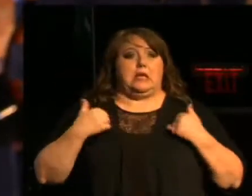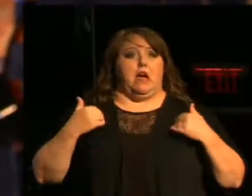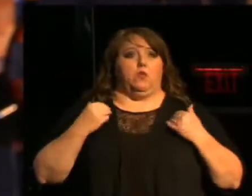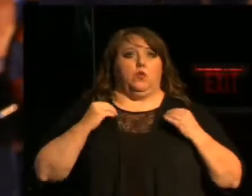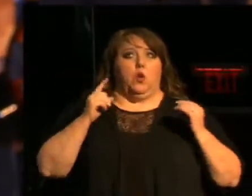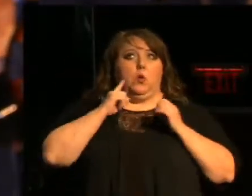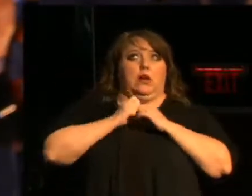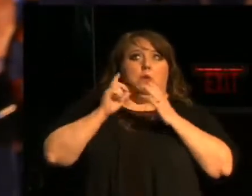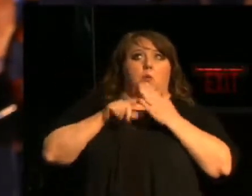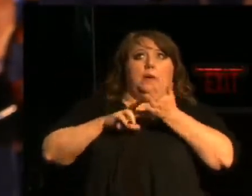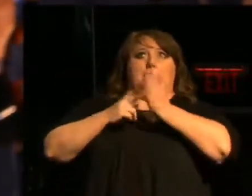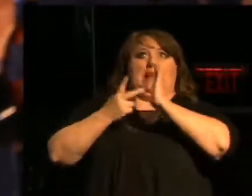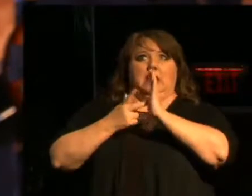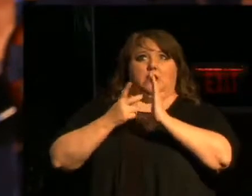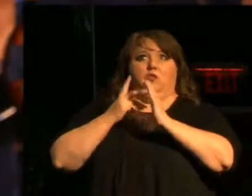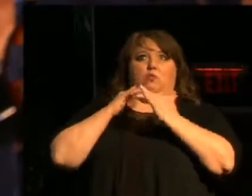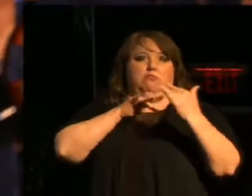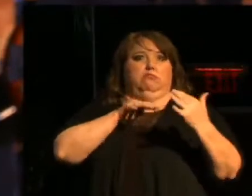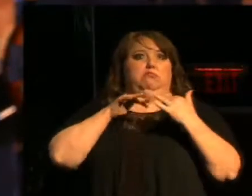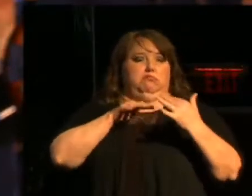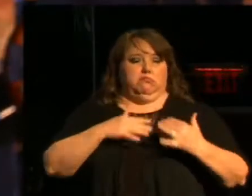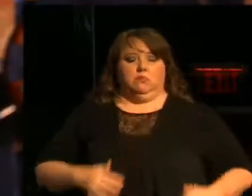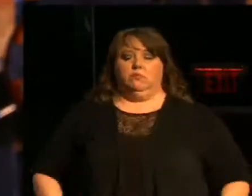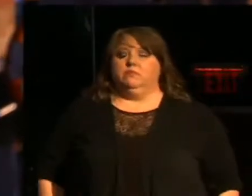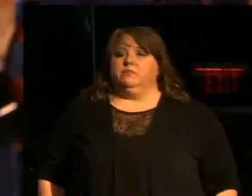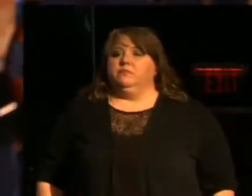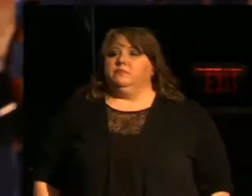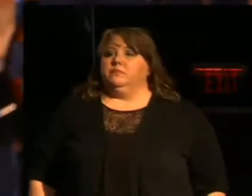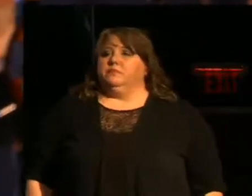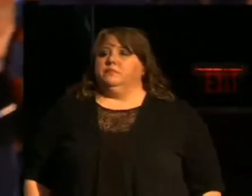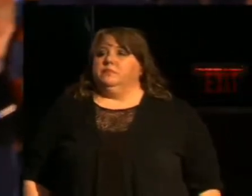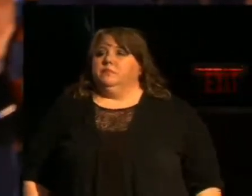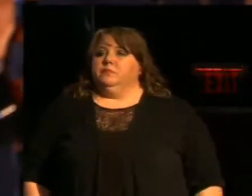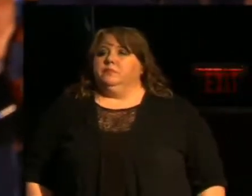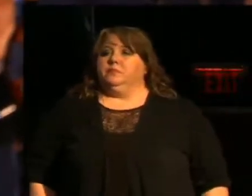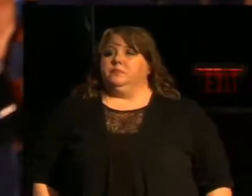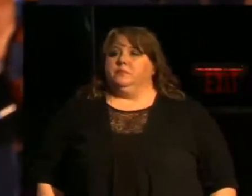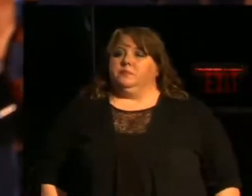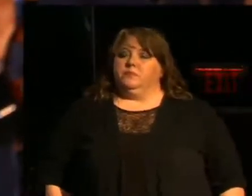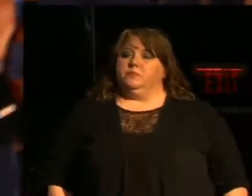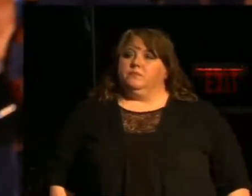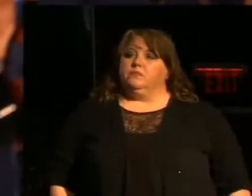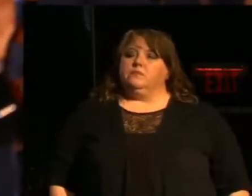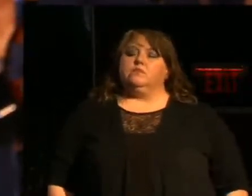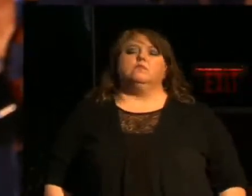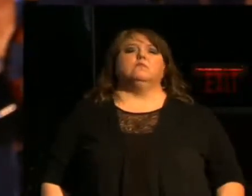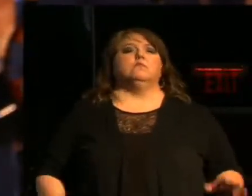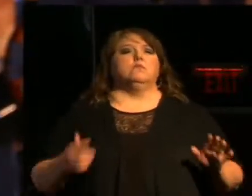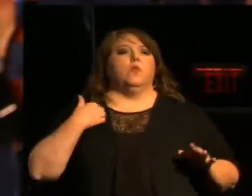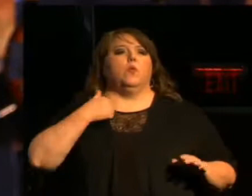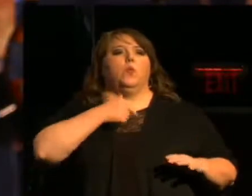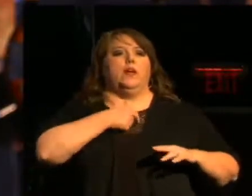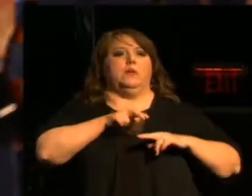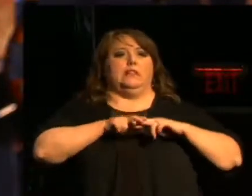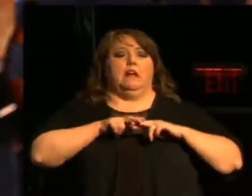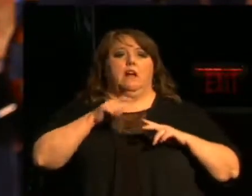you what patriotism meant to me. And when I began to think about this, Rafe, it reminded me, and so